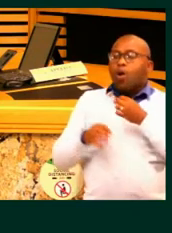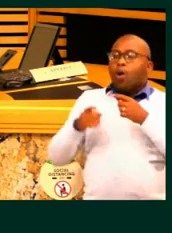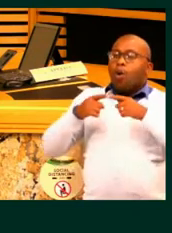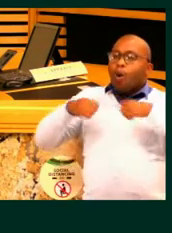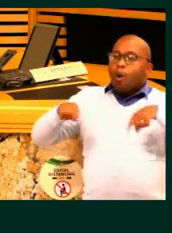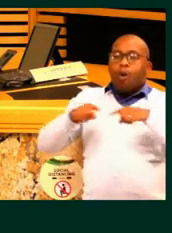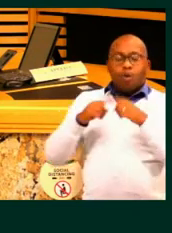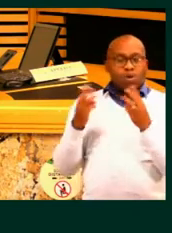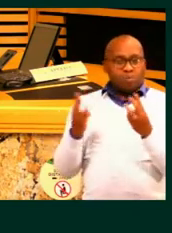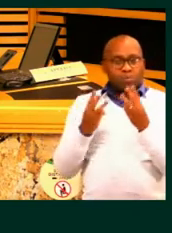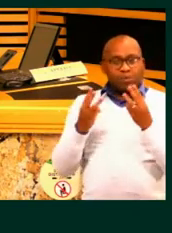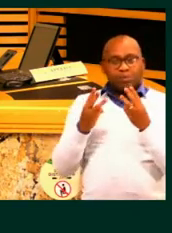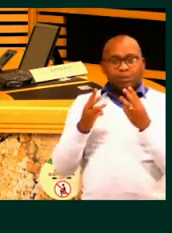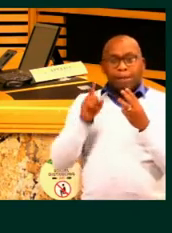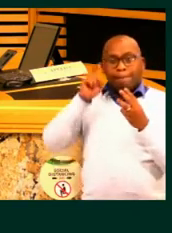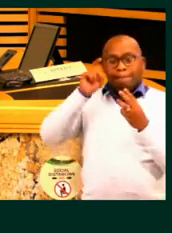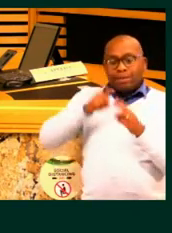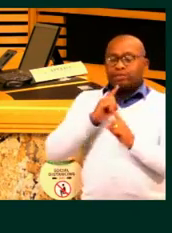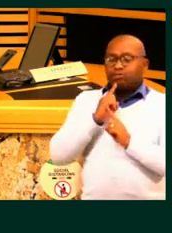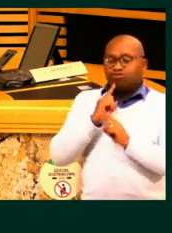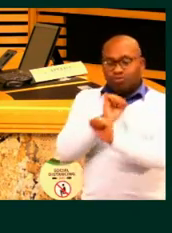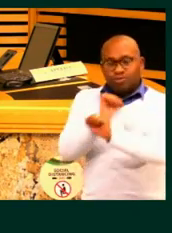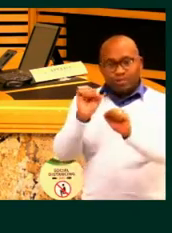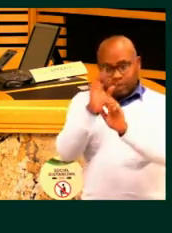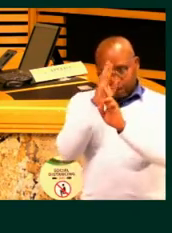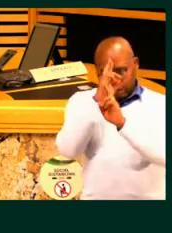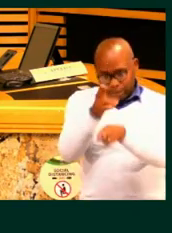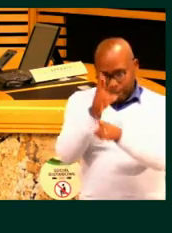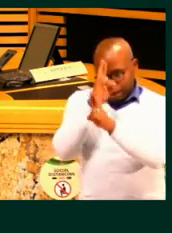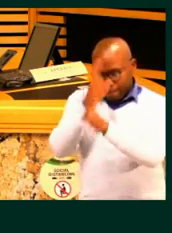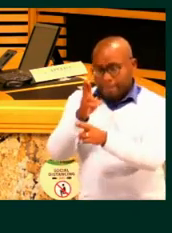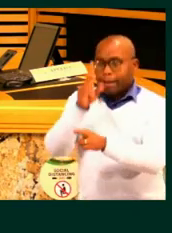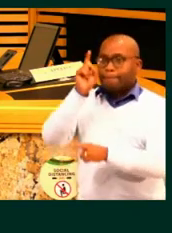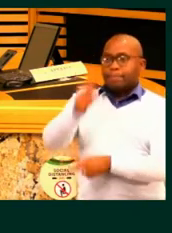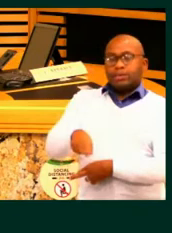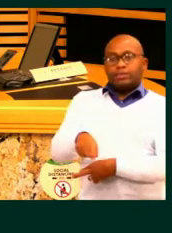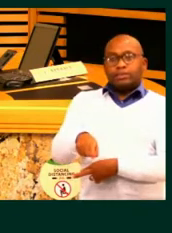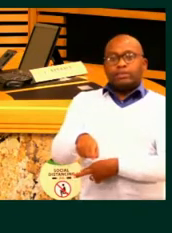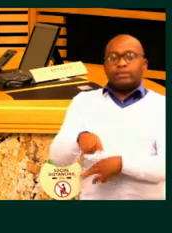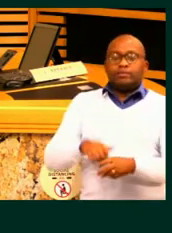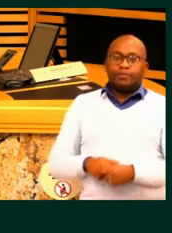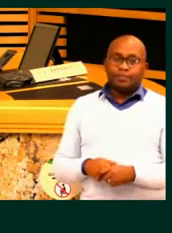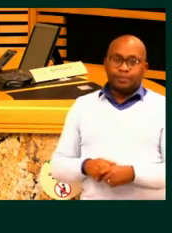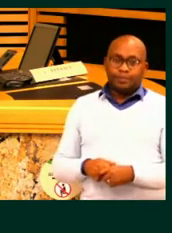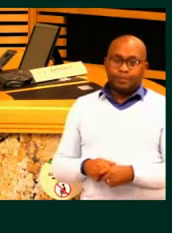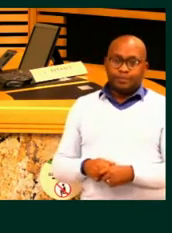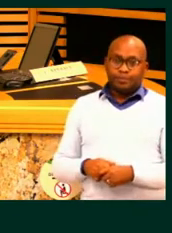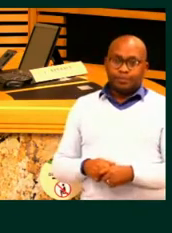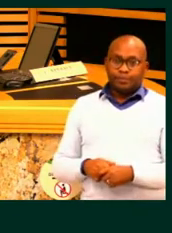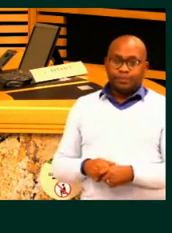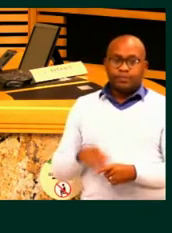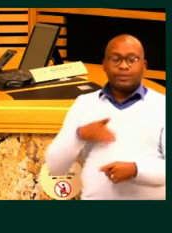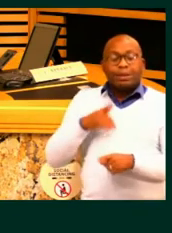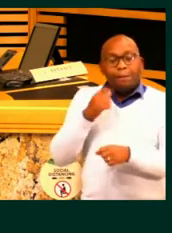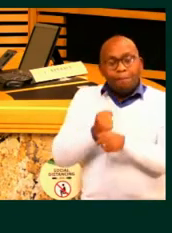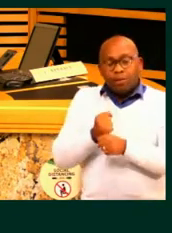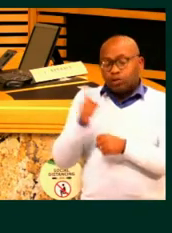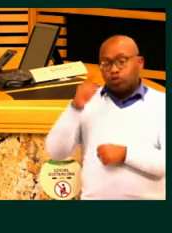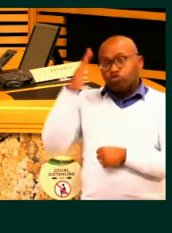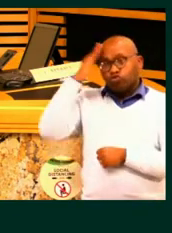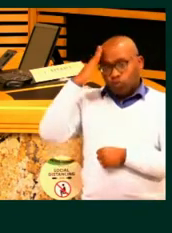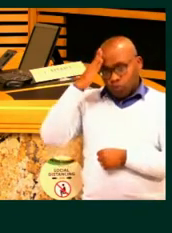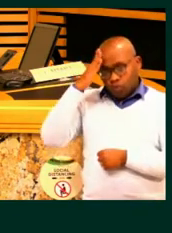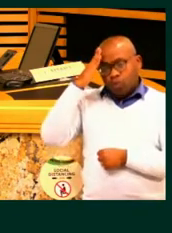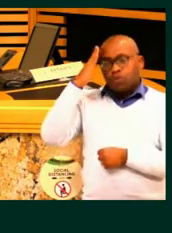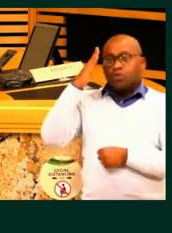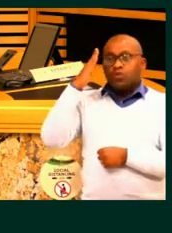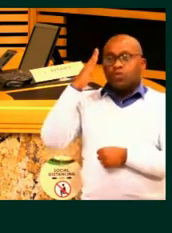dignity respected and protected as I descend honorable Deputy chair of chair it must be noted that